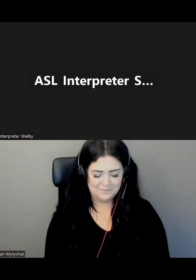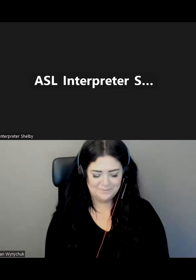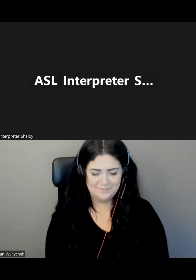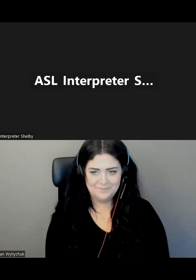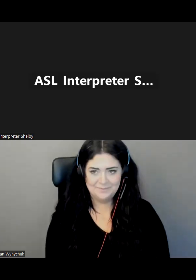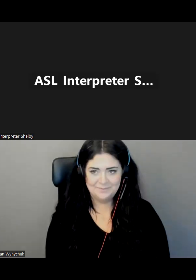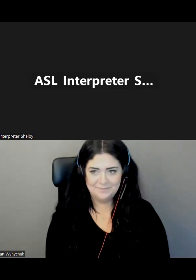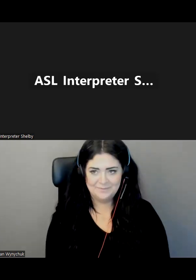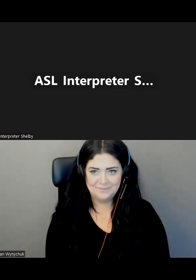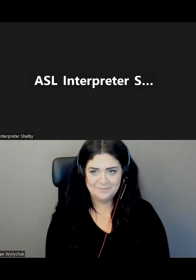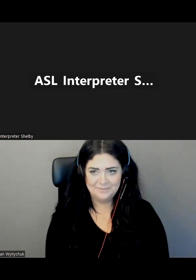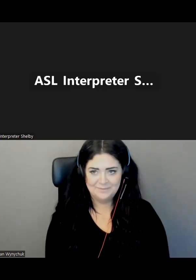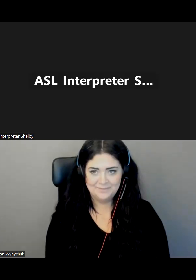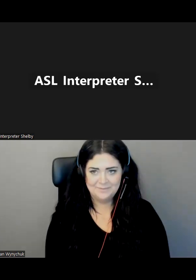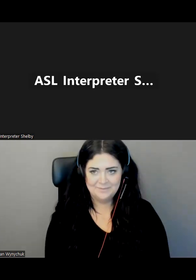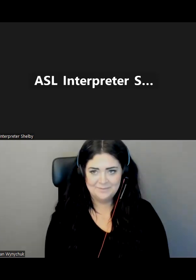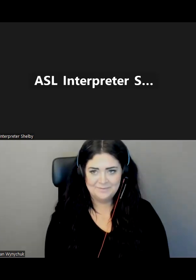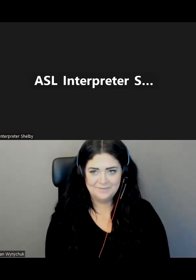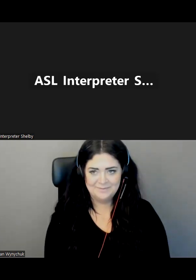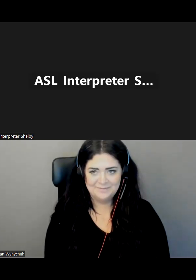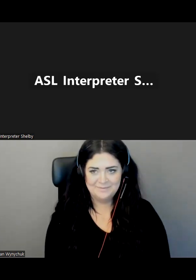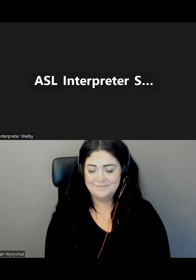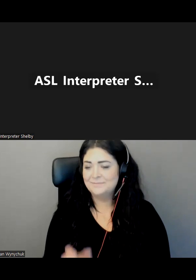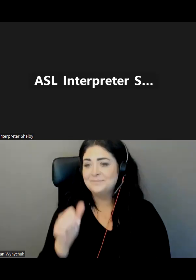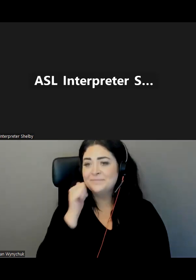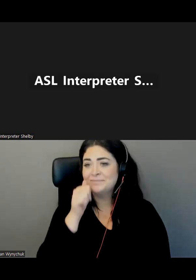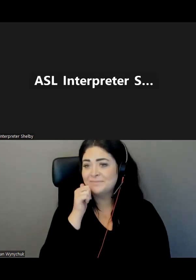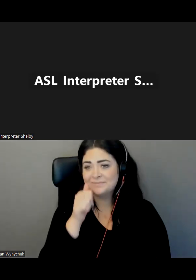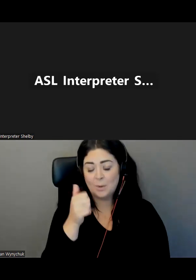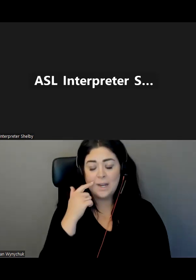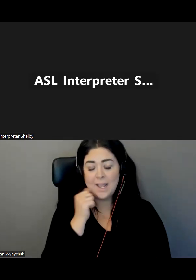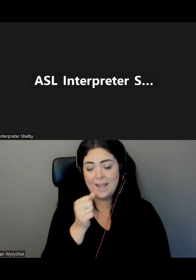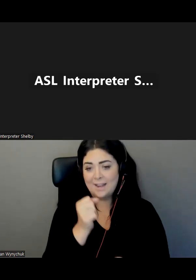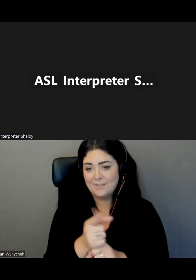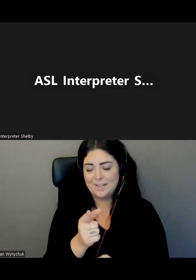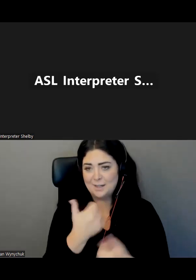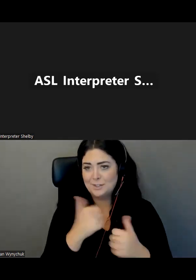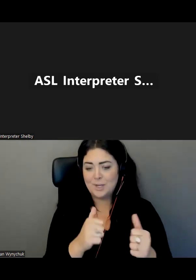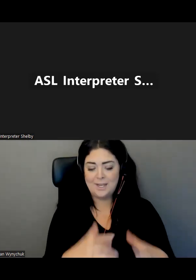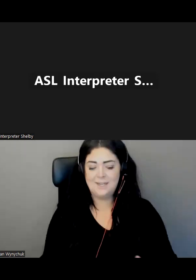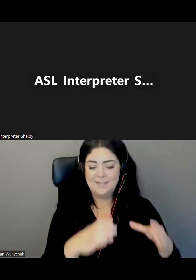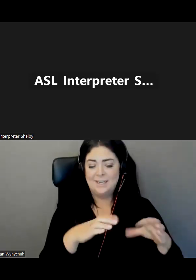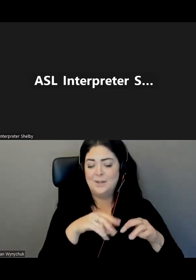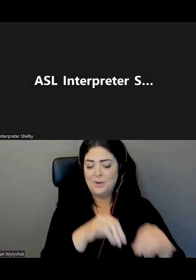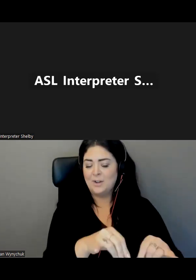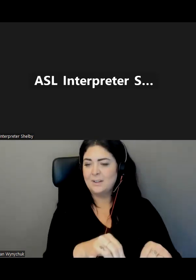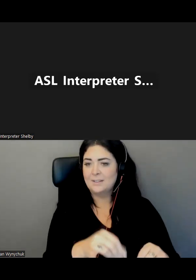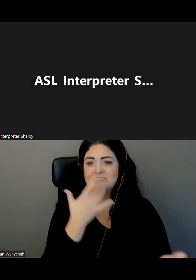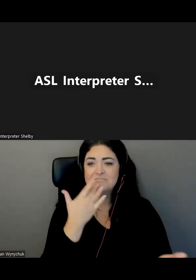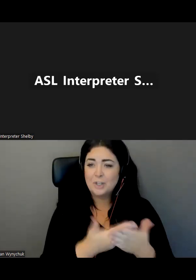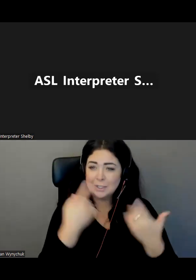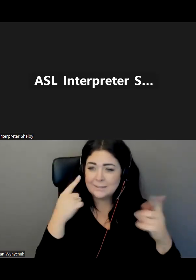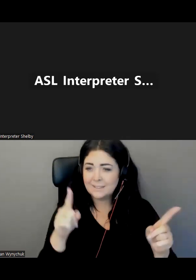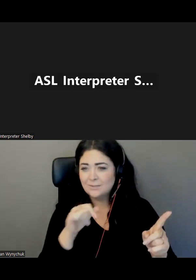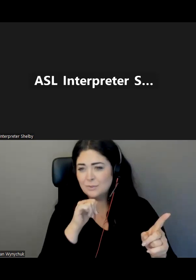speaking for myself, like I say, I try container gardening every year, and sometimes it's a hit or miss, but I don't give up on it. I don't give